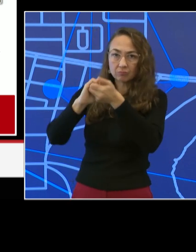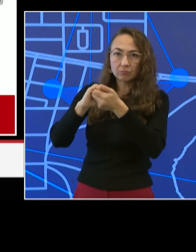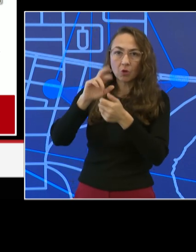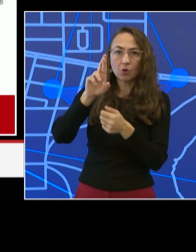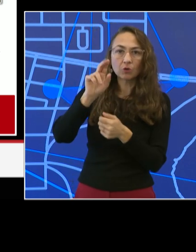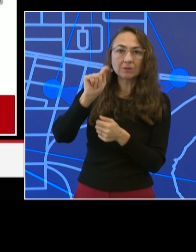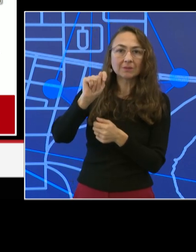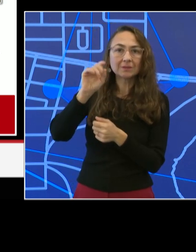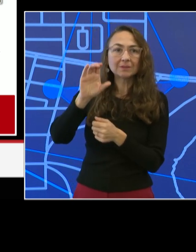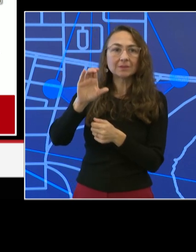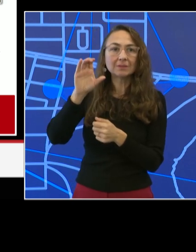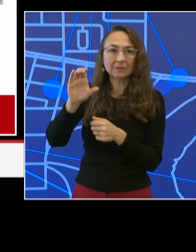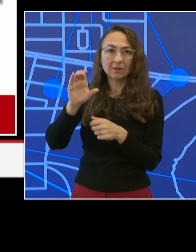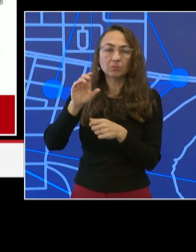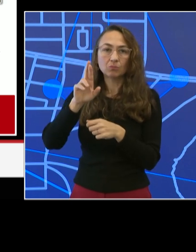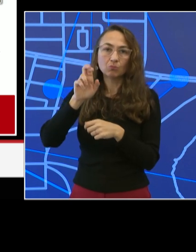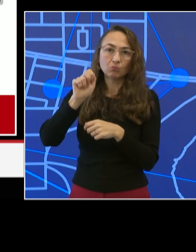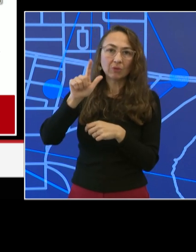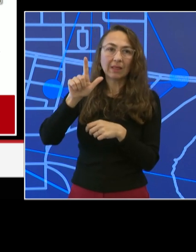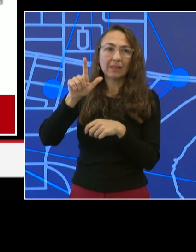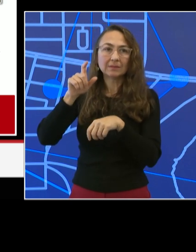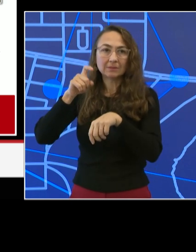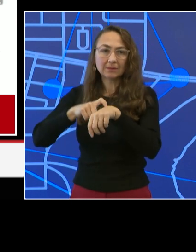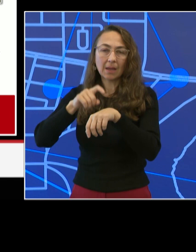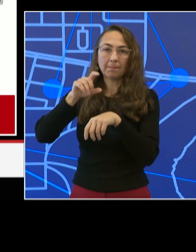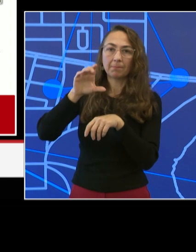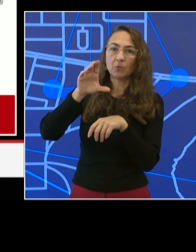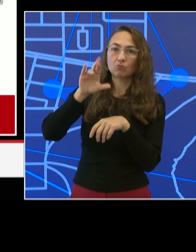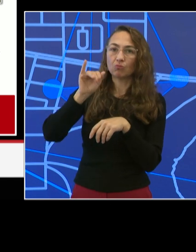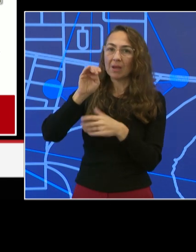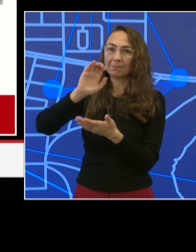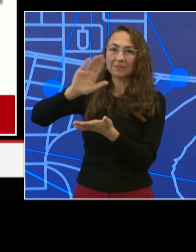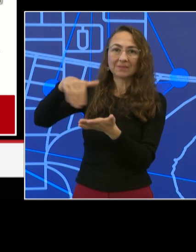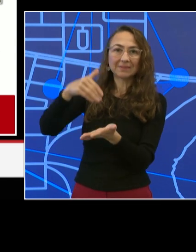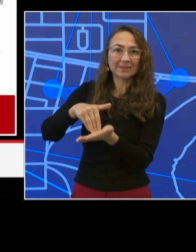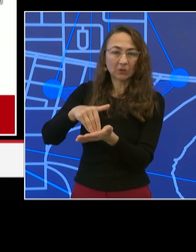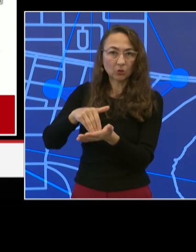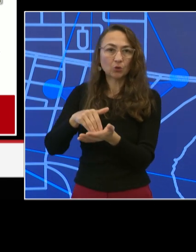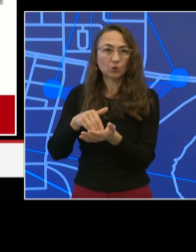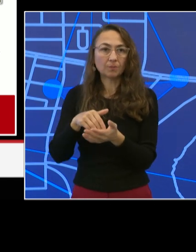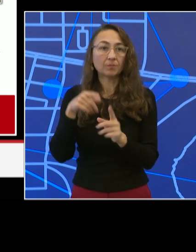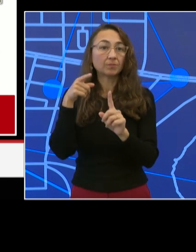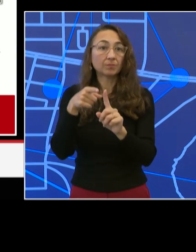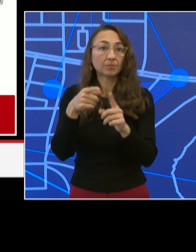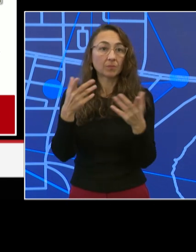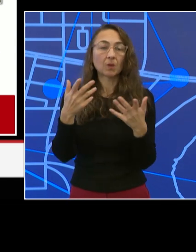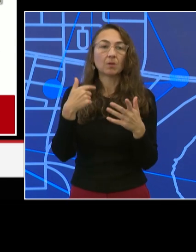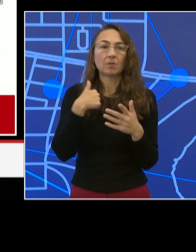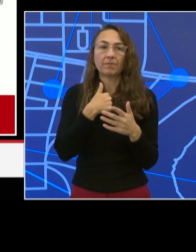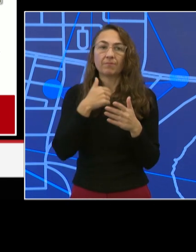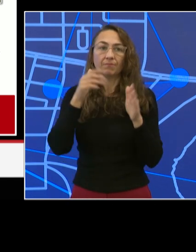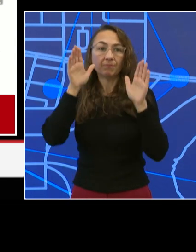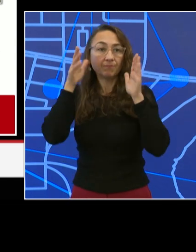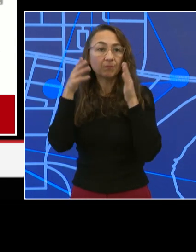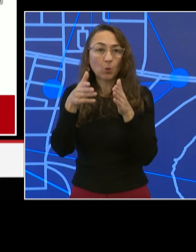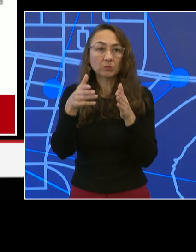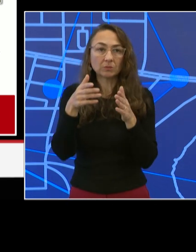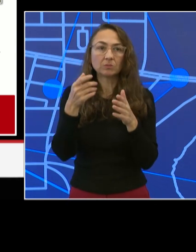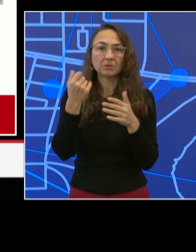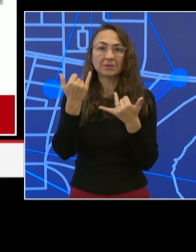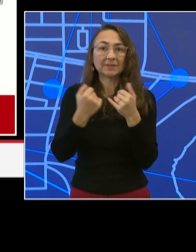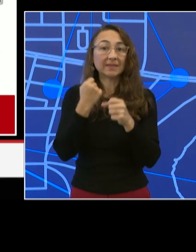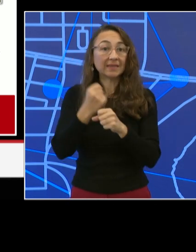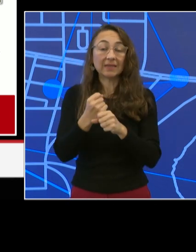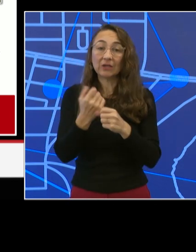are encouraged by our progress this year. We are. But we know there's more to do. As the chief said, and as the mayor always tasked us with, as long as anybody